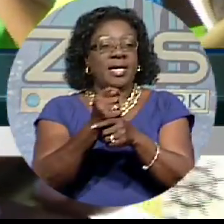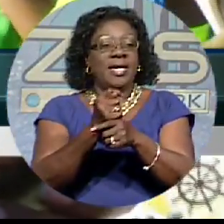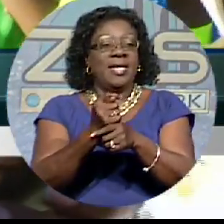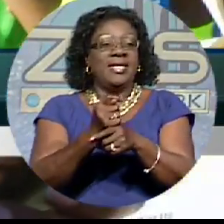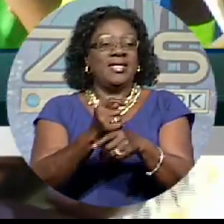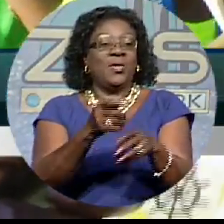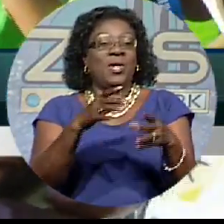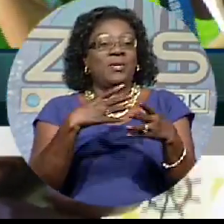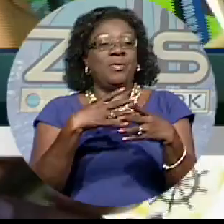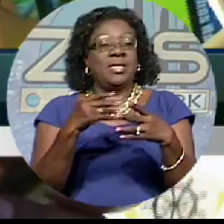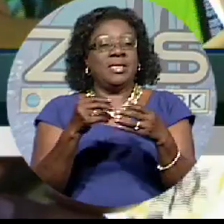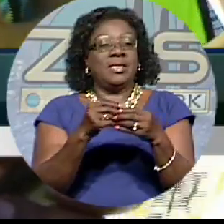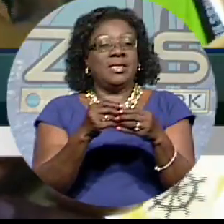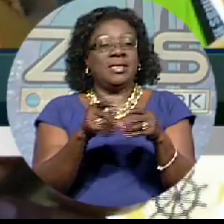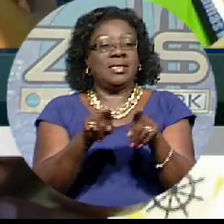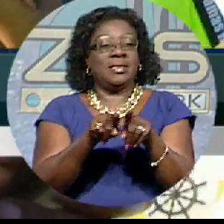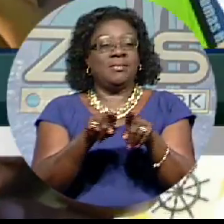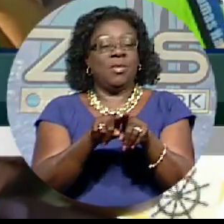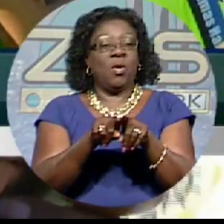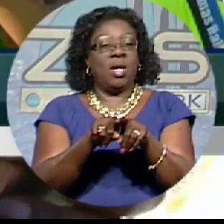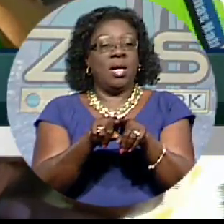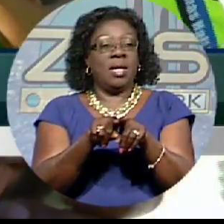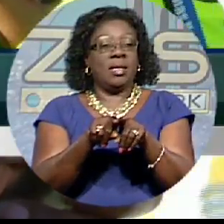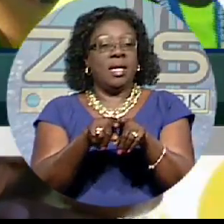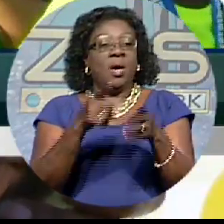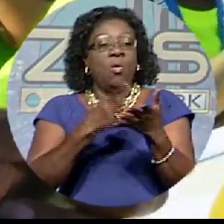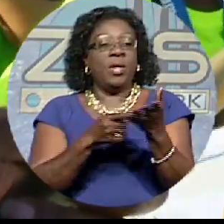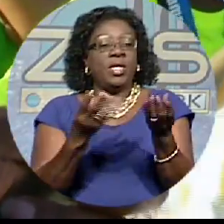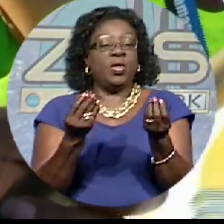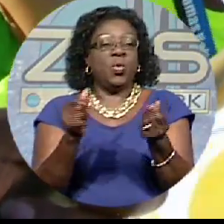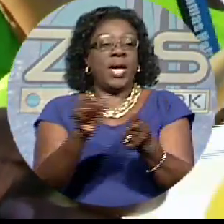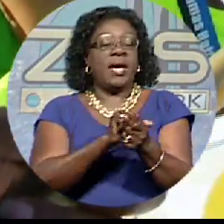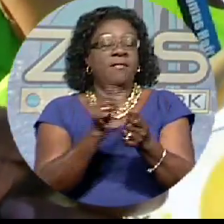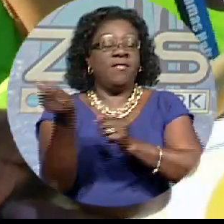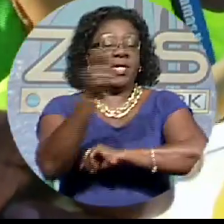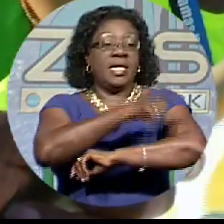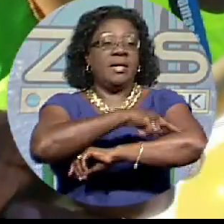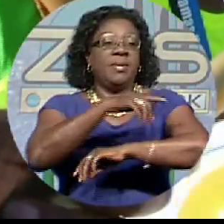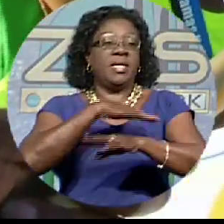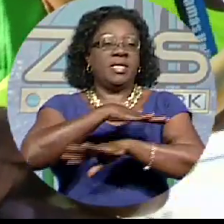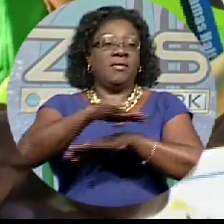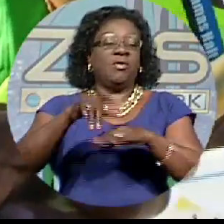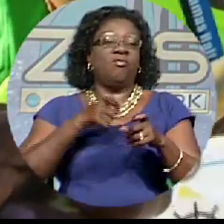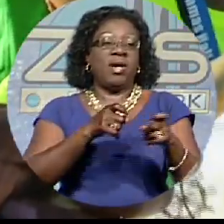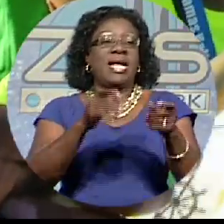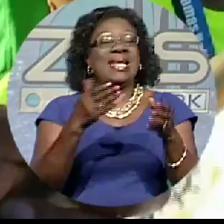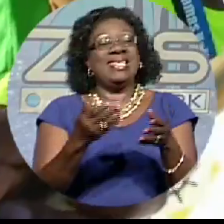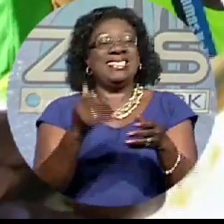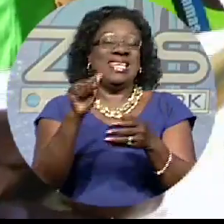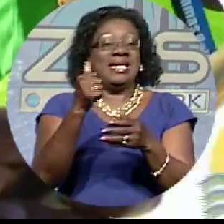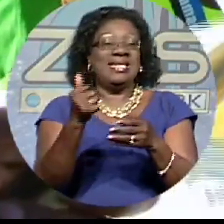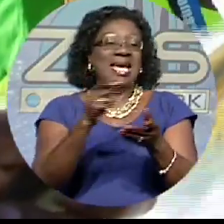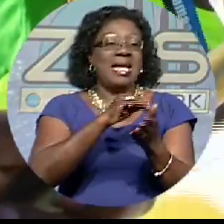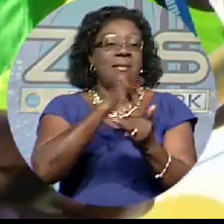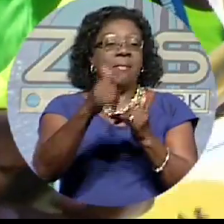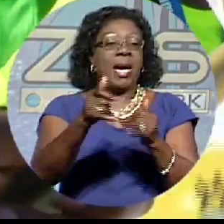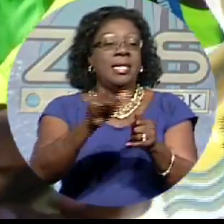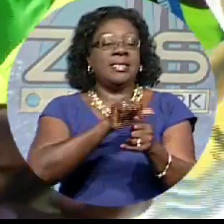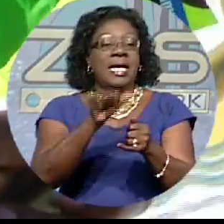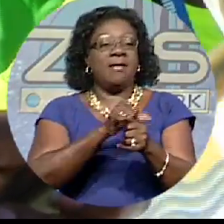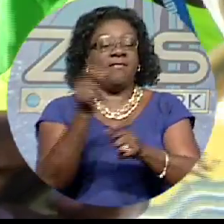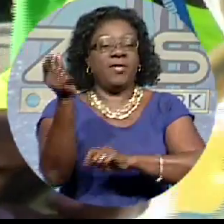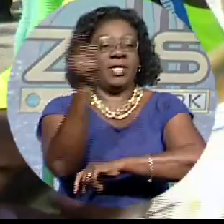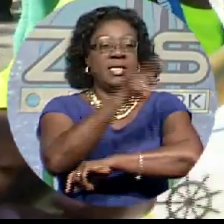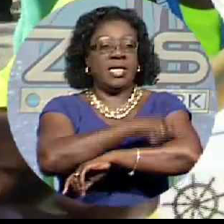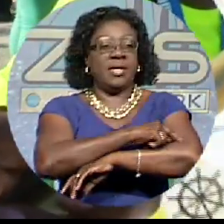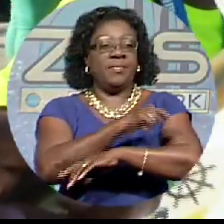it was just like, it was more so like what I do on a daily basis because I have to cover at least 10 miles a day. I mean, it's just a little bit over that, but